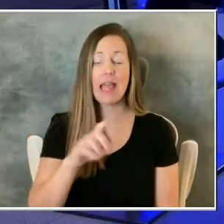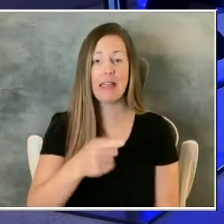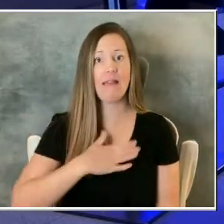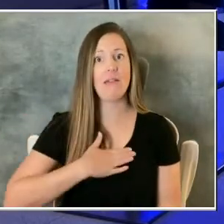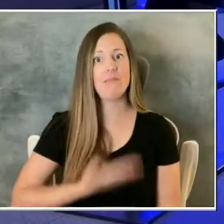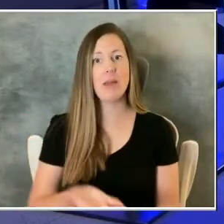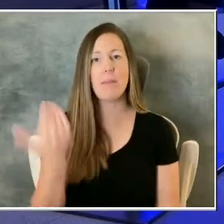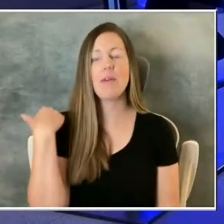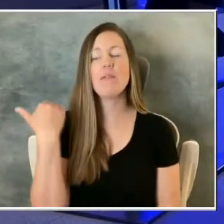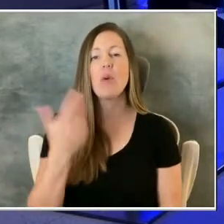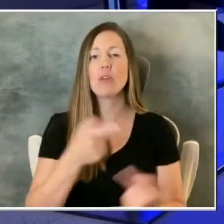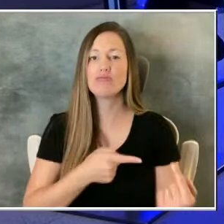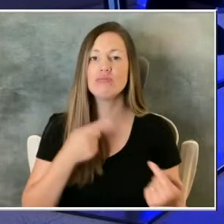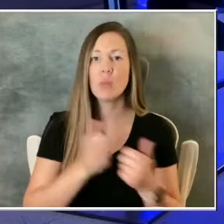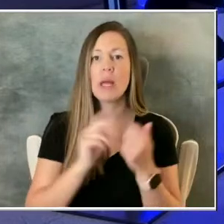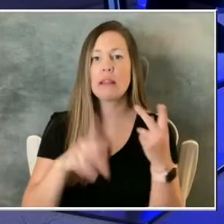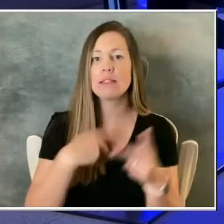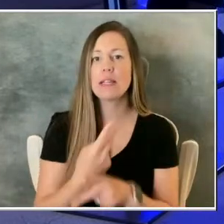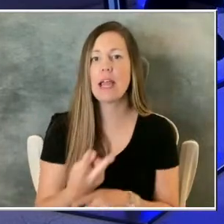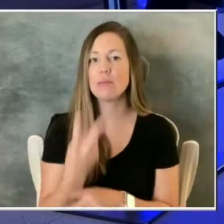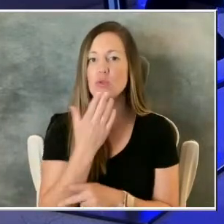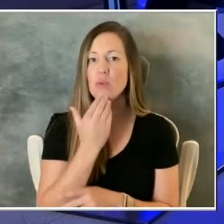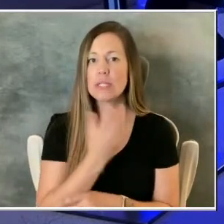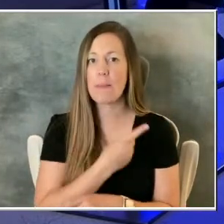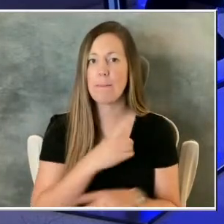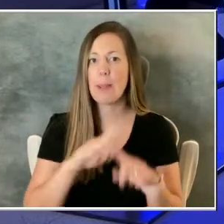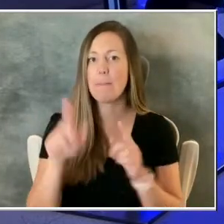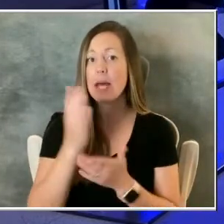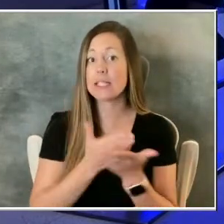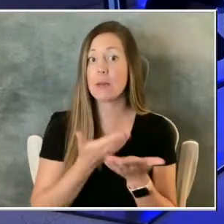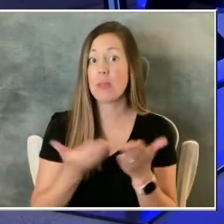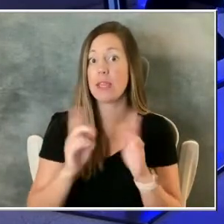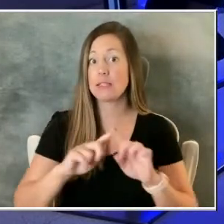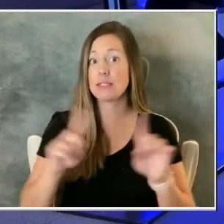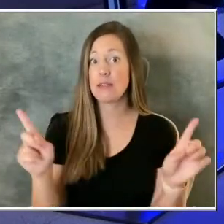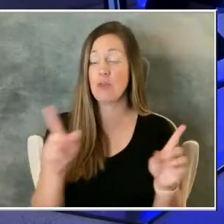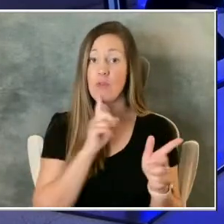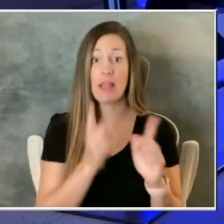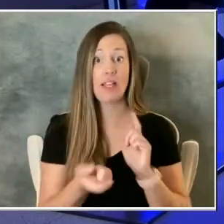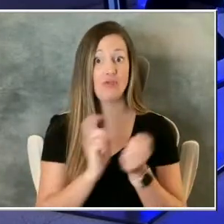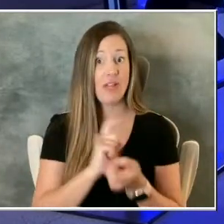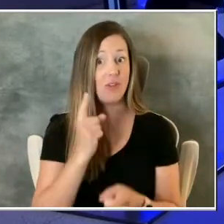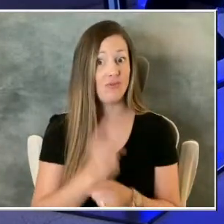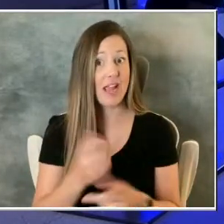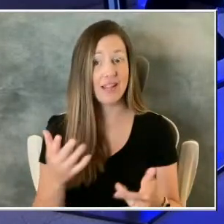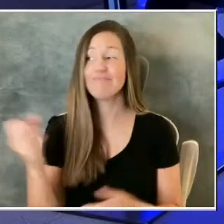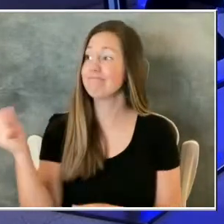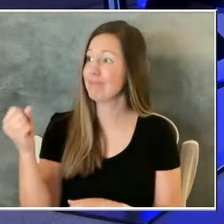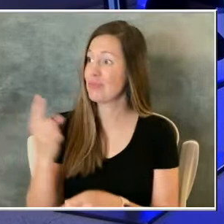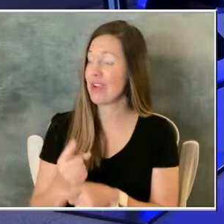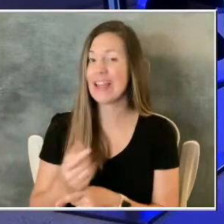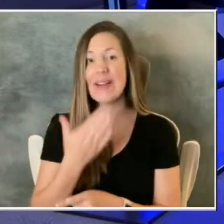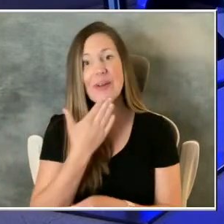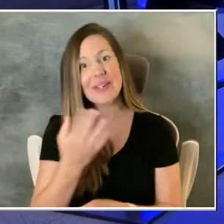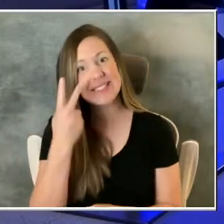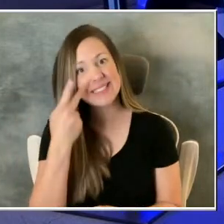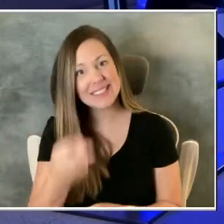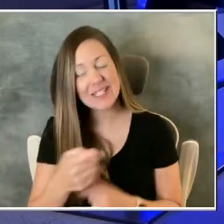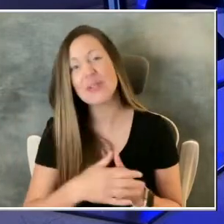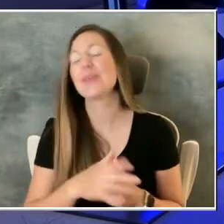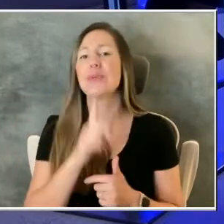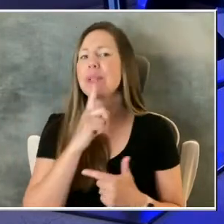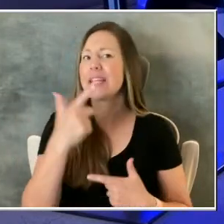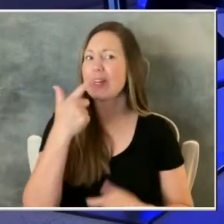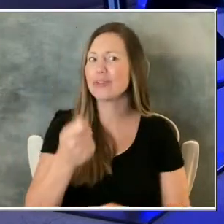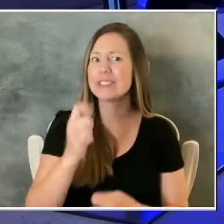2 diabetes, but doing some things different changed that, right, Linda? That's correct. Good to see you. Thank you. Interested to hear your story. I'm sure you have